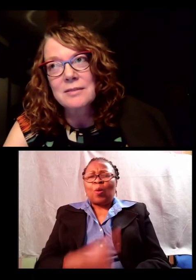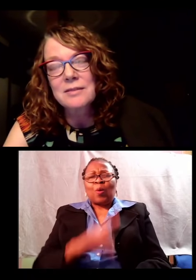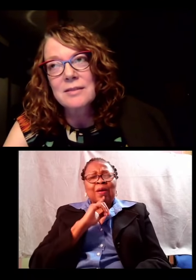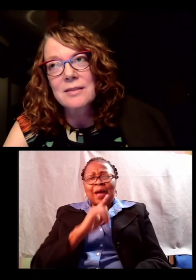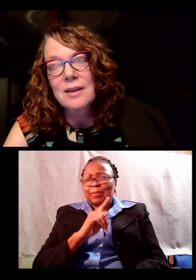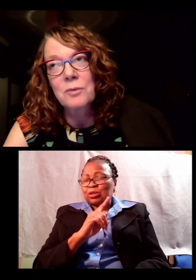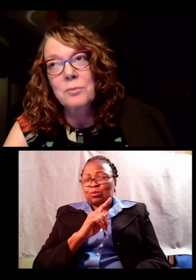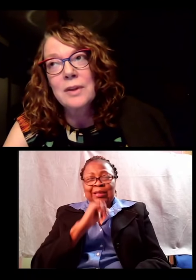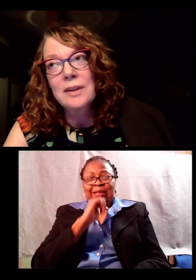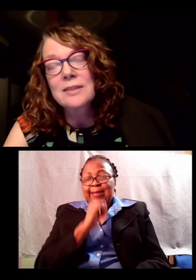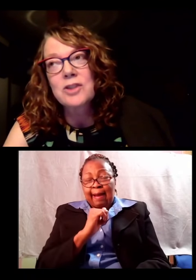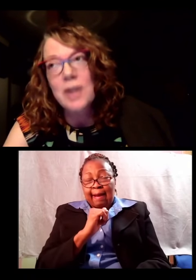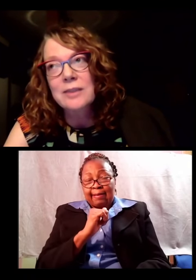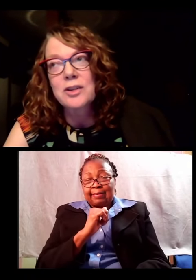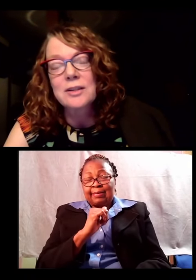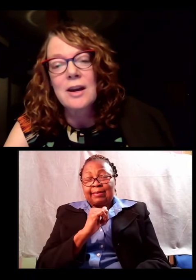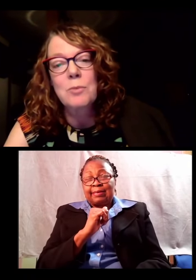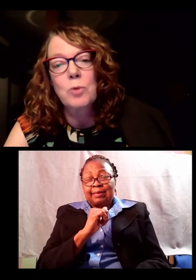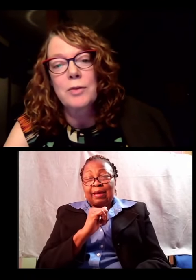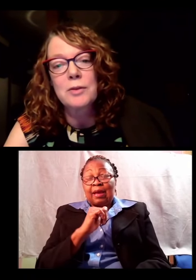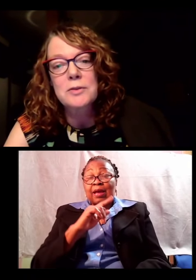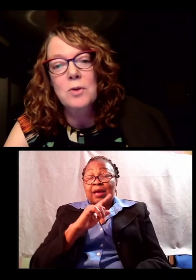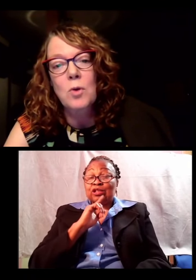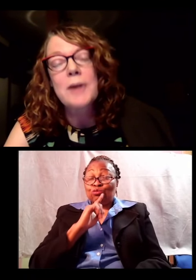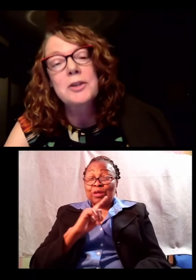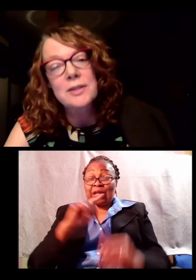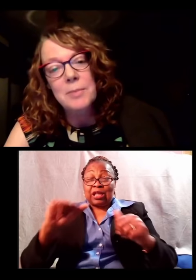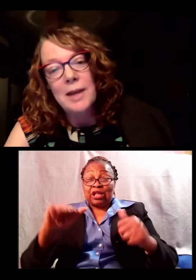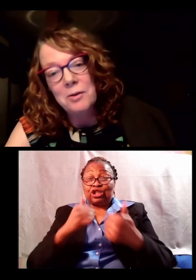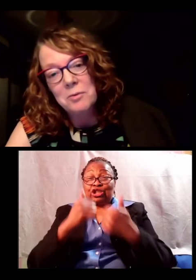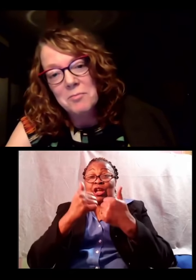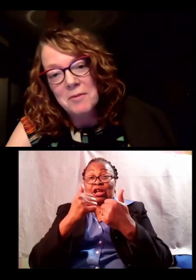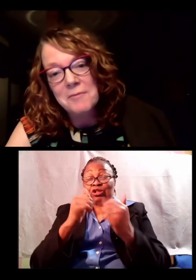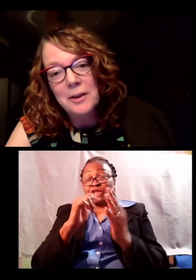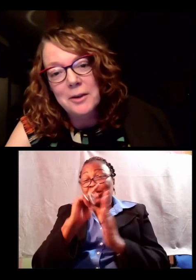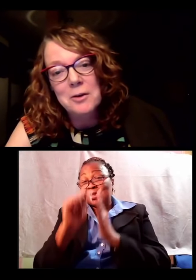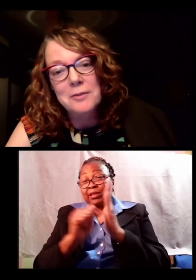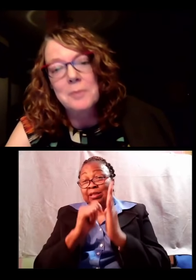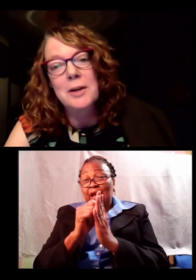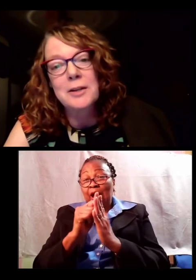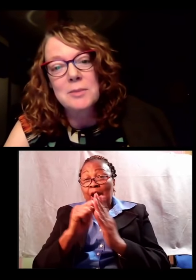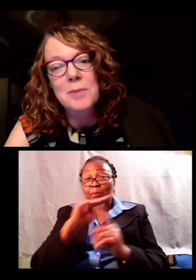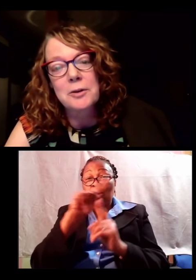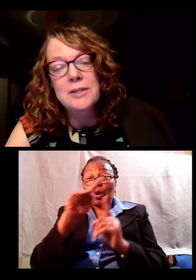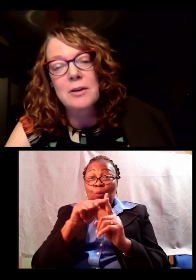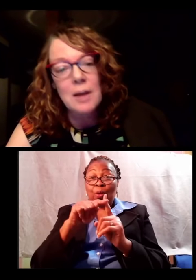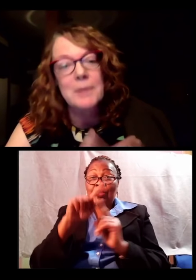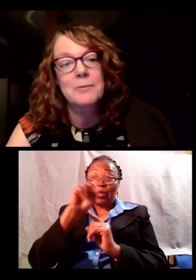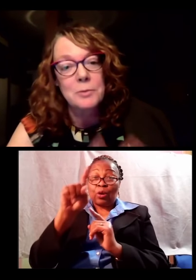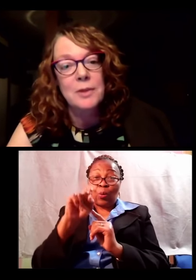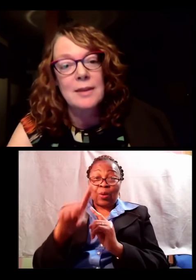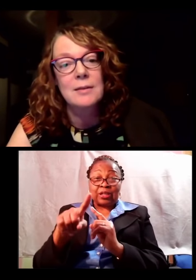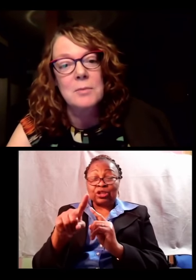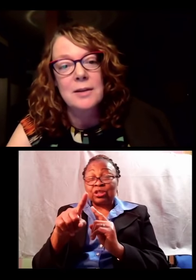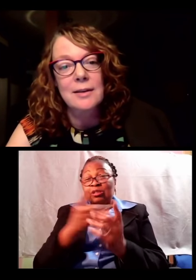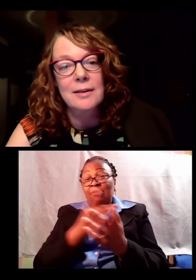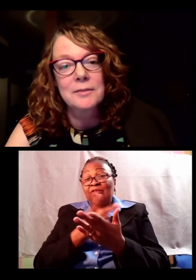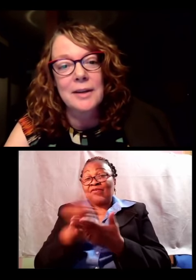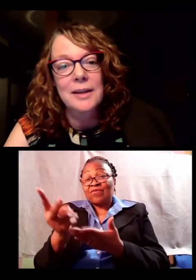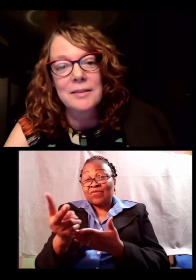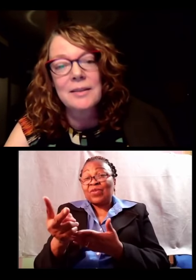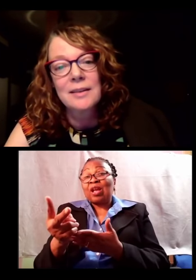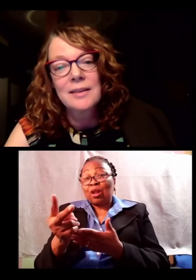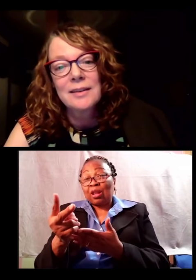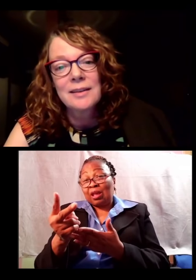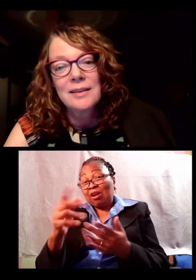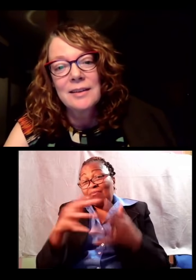know, a really challenging time when those questions about the failure of American democracy are coming from within America,